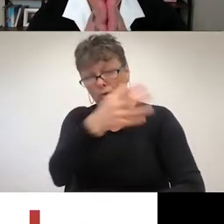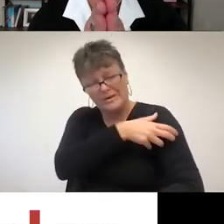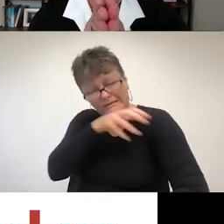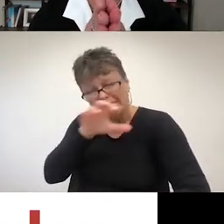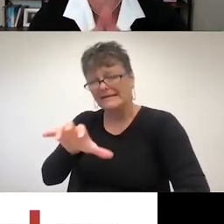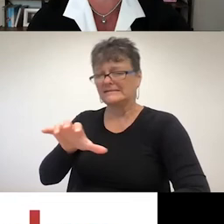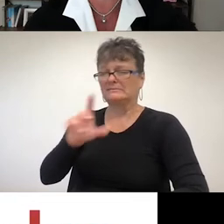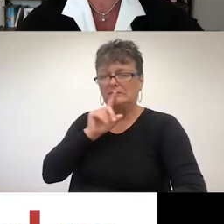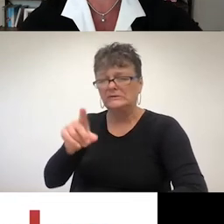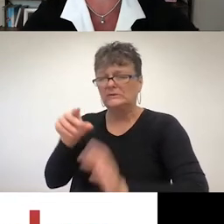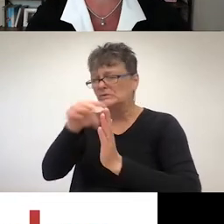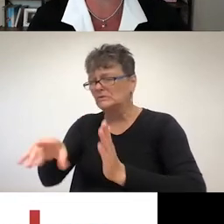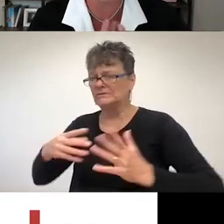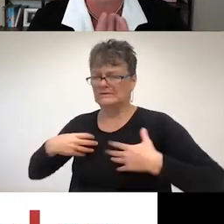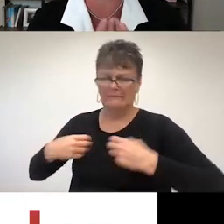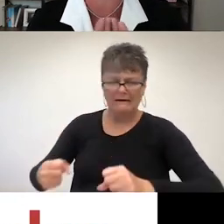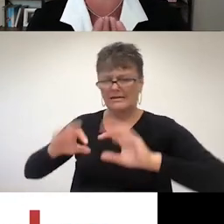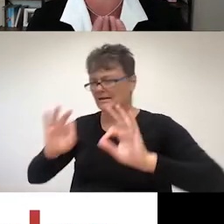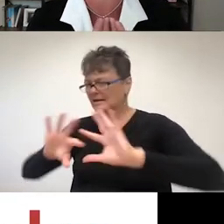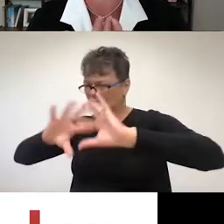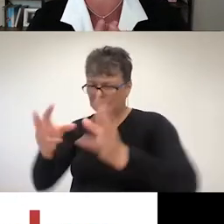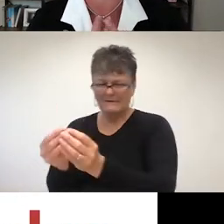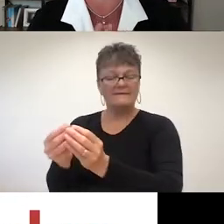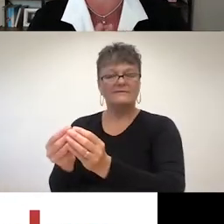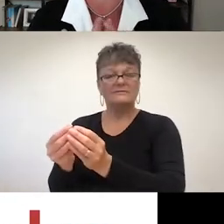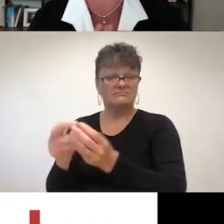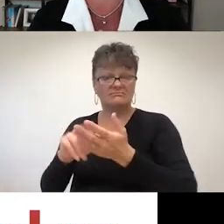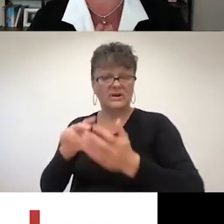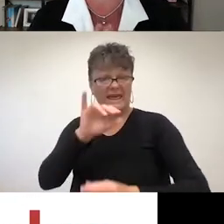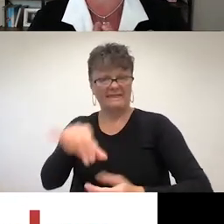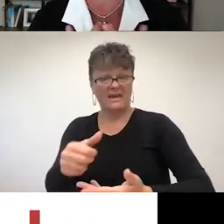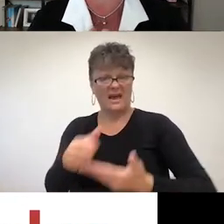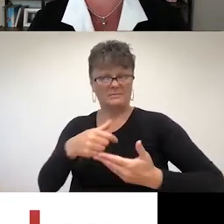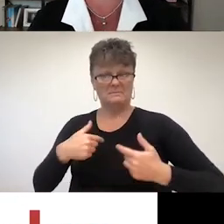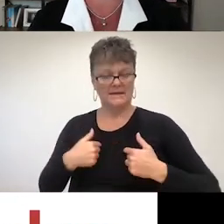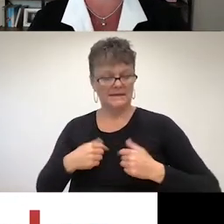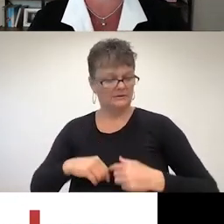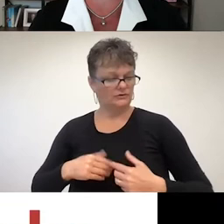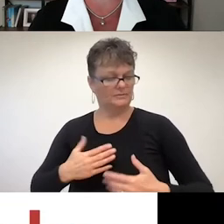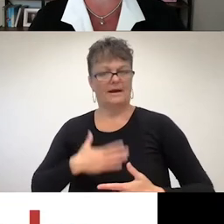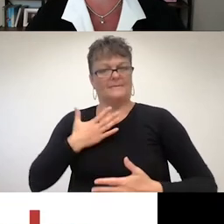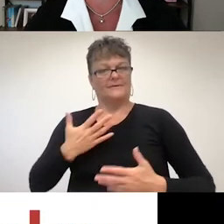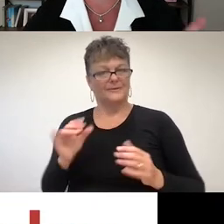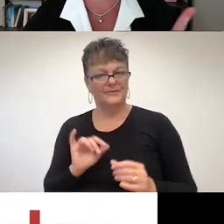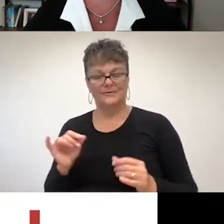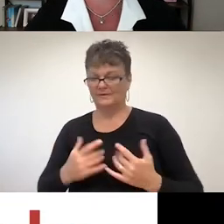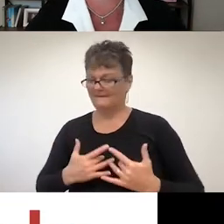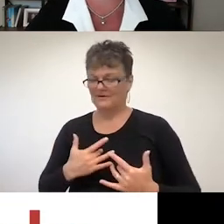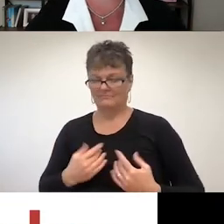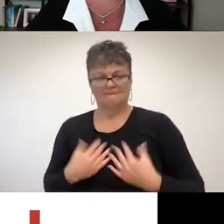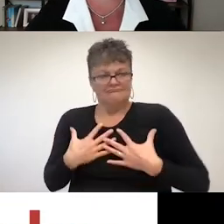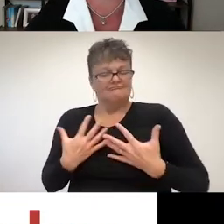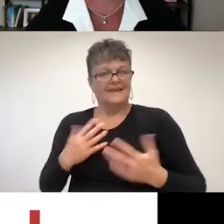do pour out for them, it renews us in our own energy and joy and well-being. We're going to feel renewed. And I